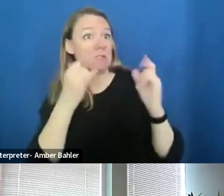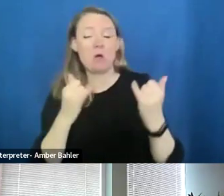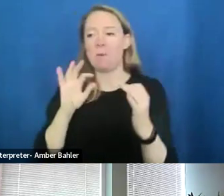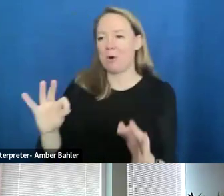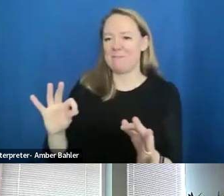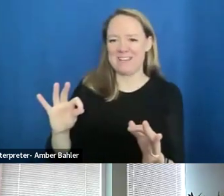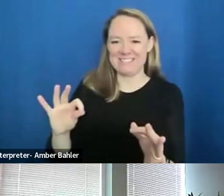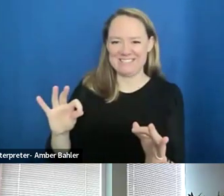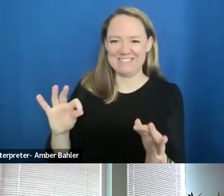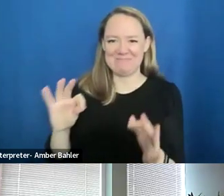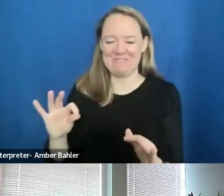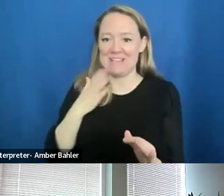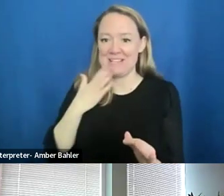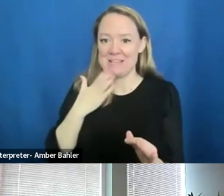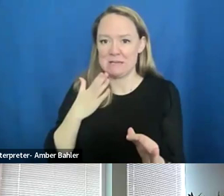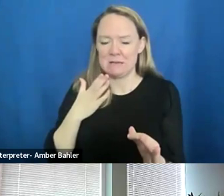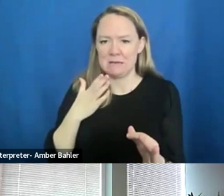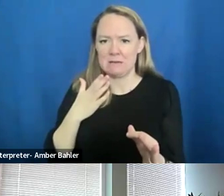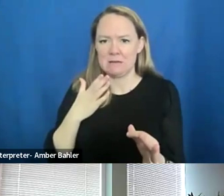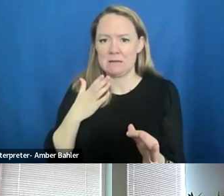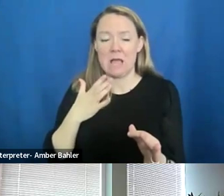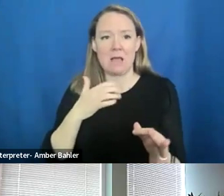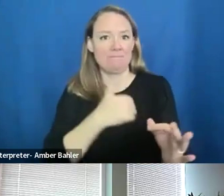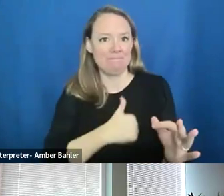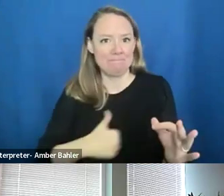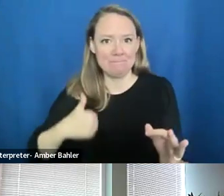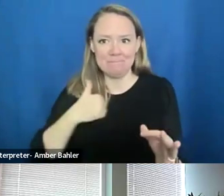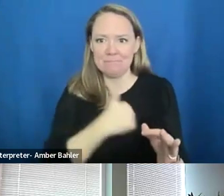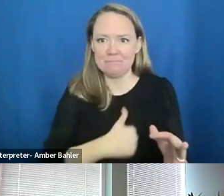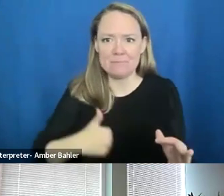right. Thank you, Michael. I had a double window, but I apologize